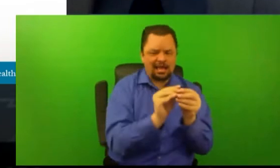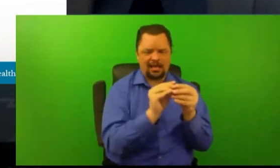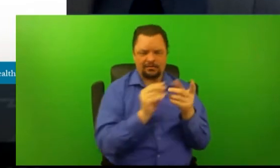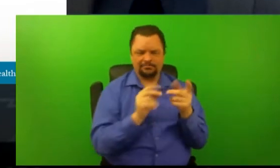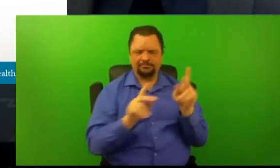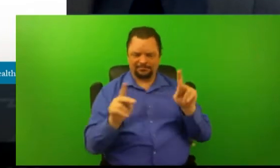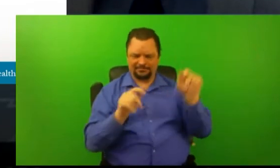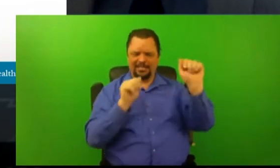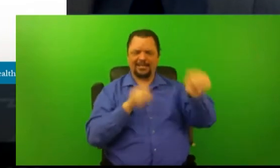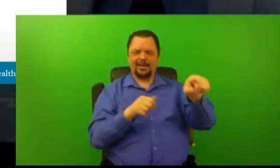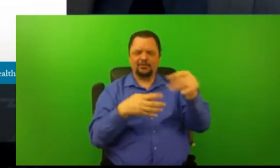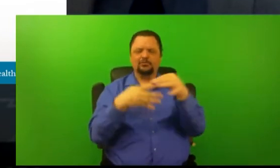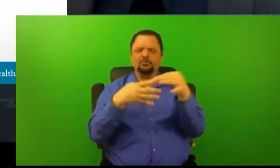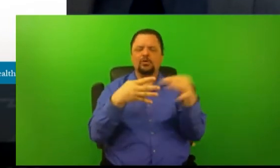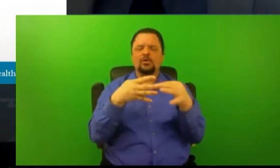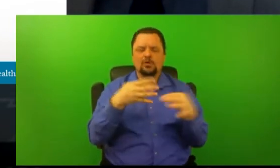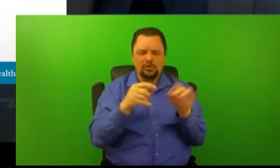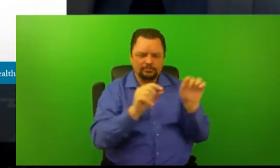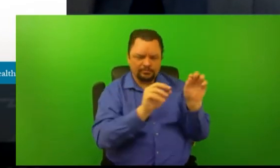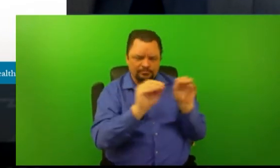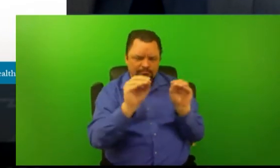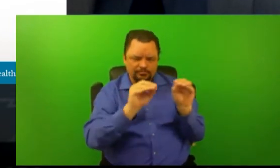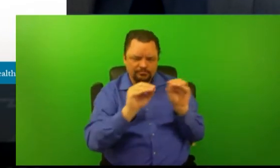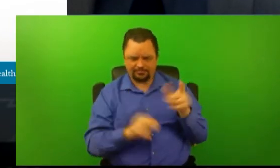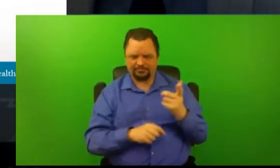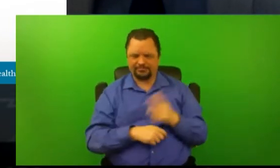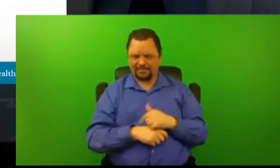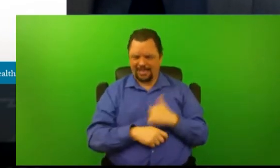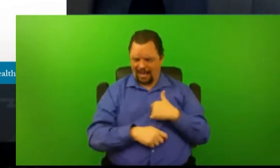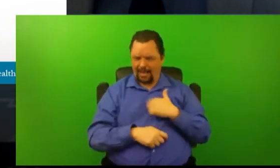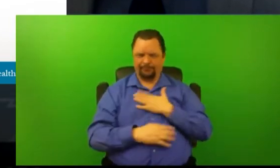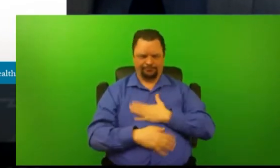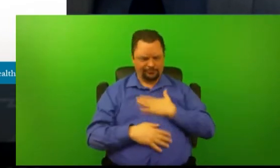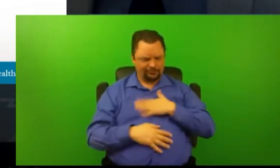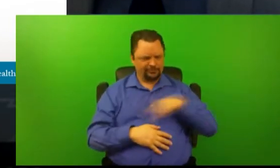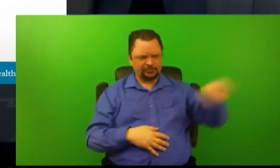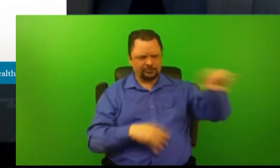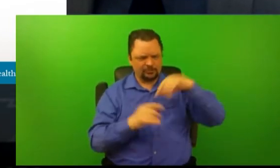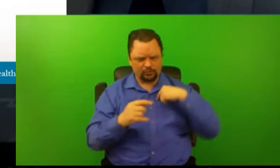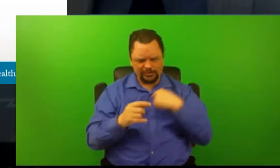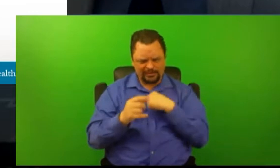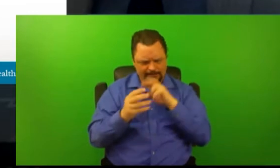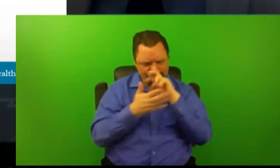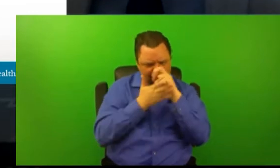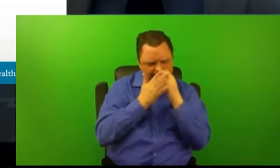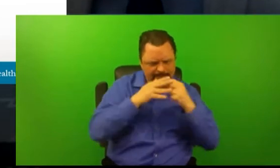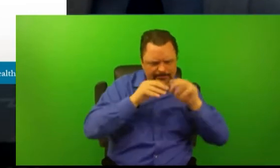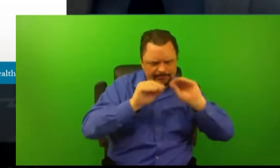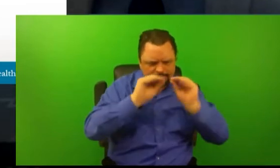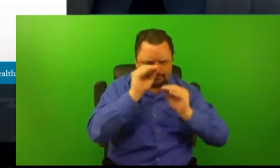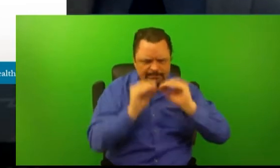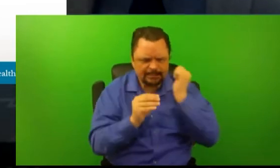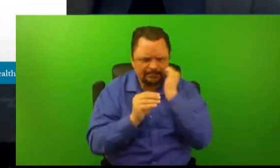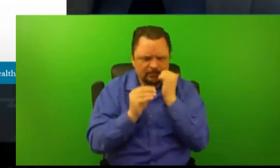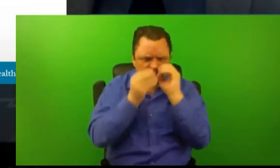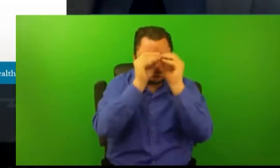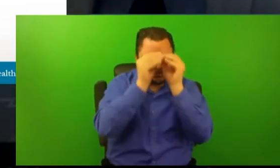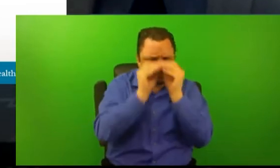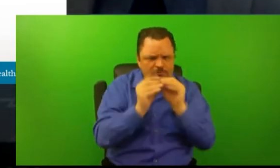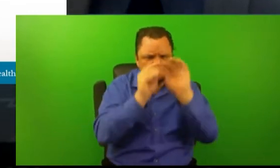because we are in this day to day. So sometimes it's hard to step back and look at it as a big picture. What do people want to see? So these type